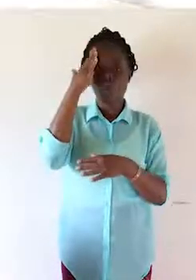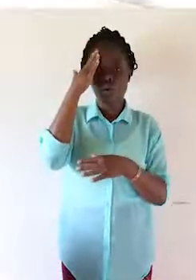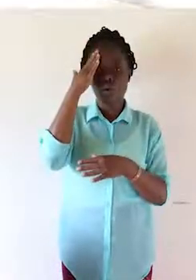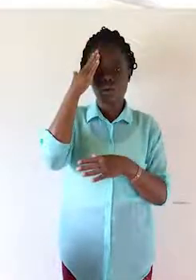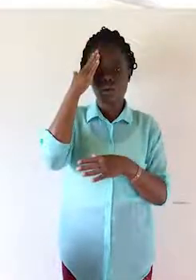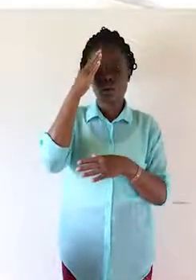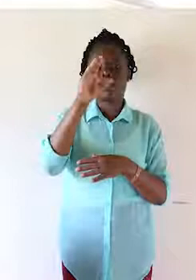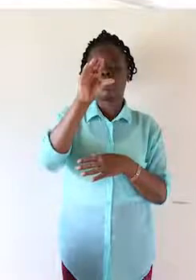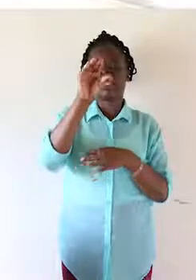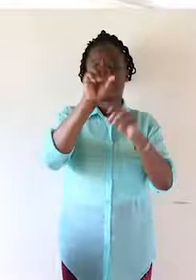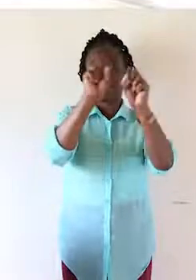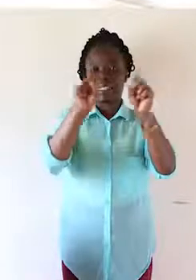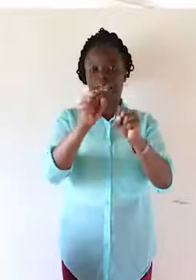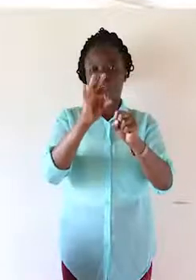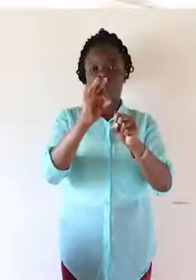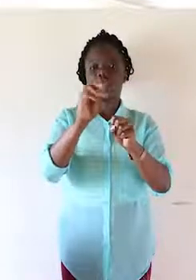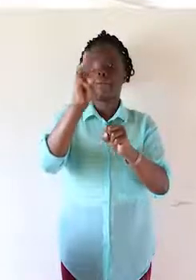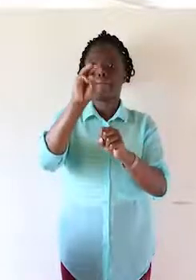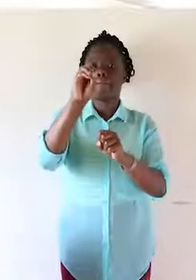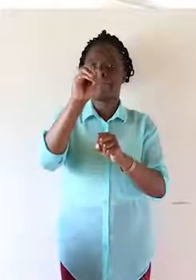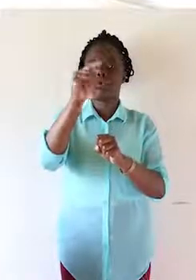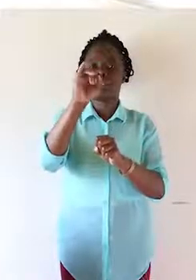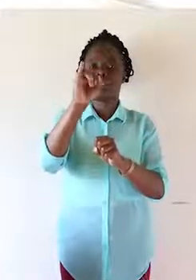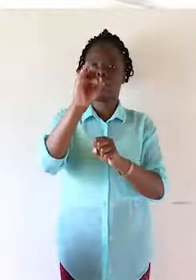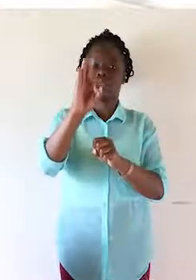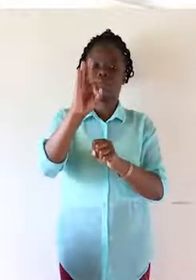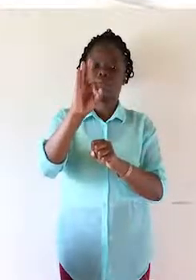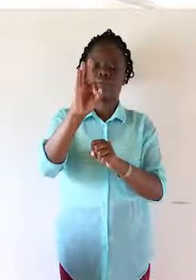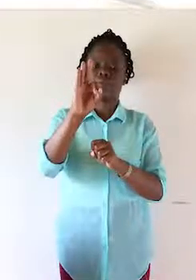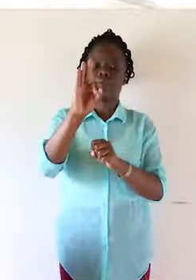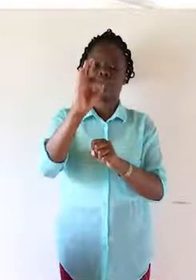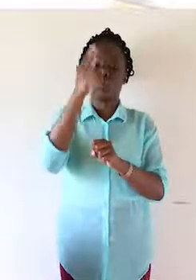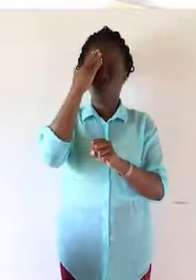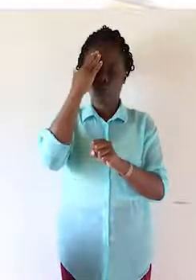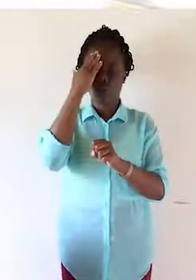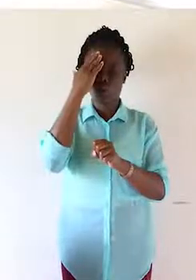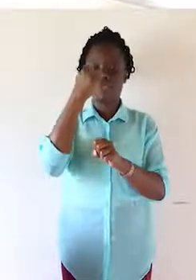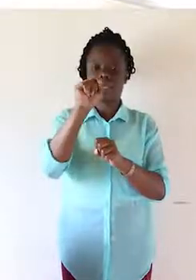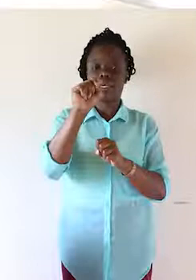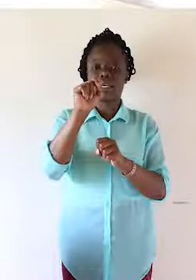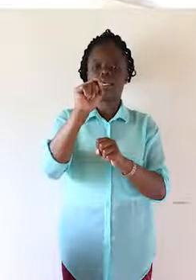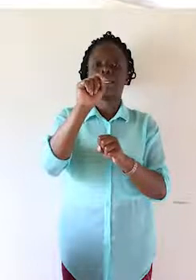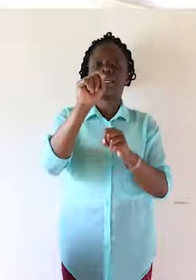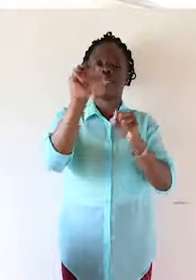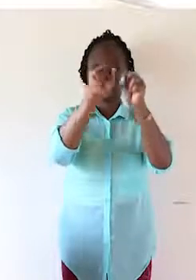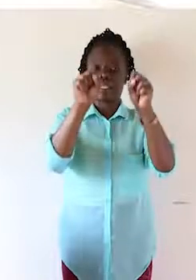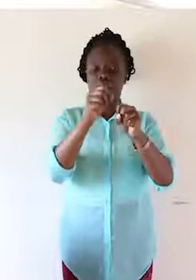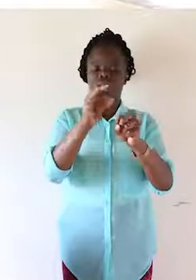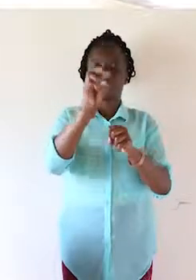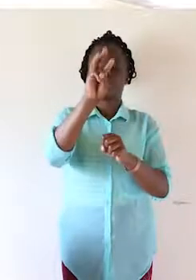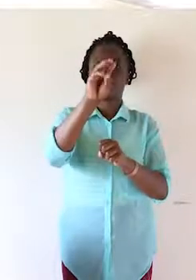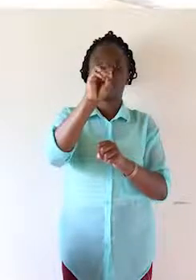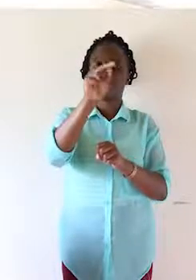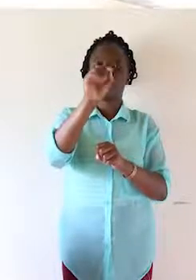know the size of the mortise. Put down, this one's down. We know the size of the mortise. So